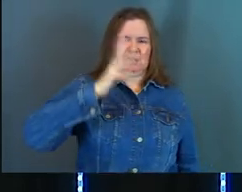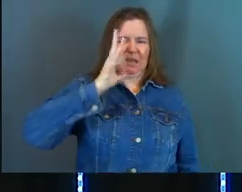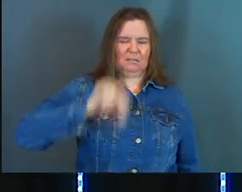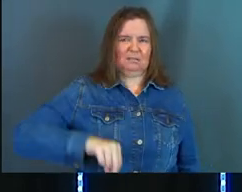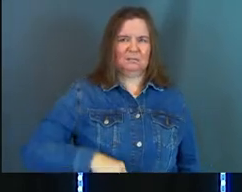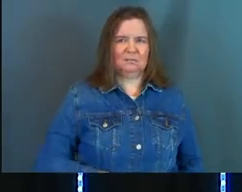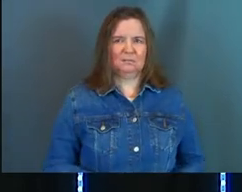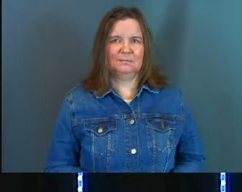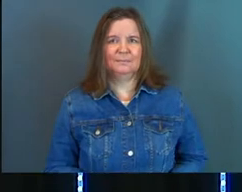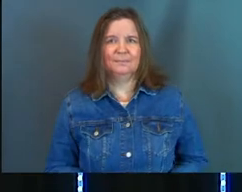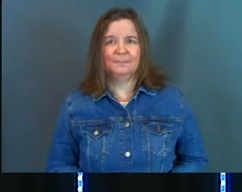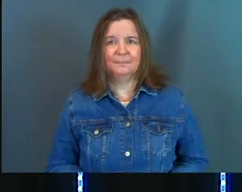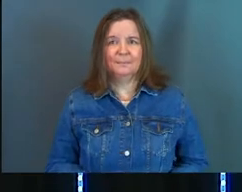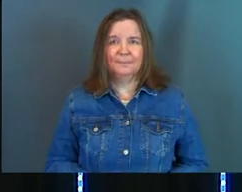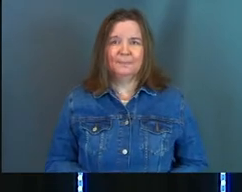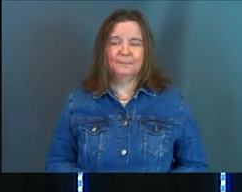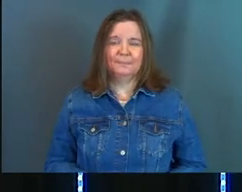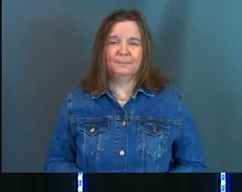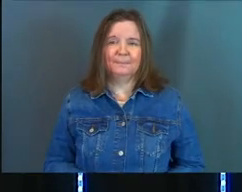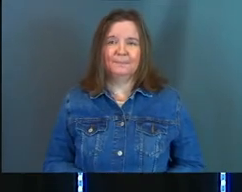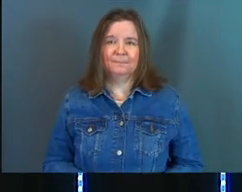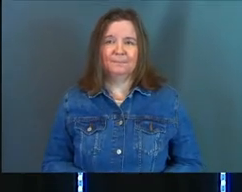Dad.